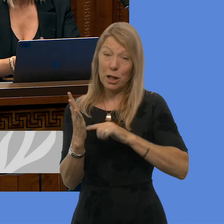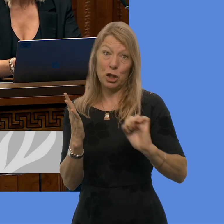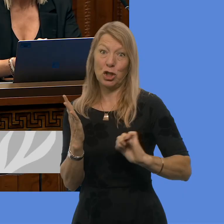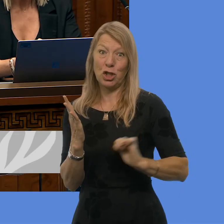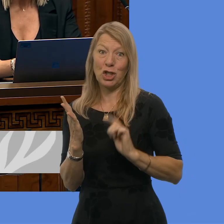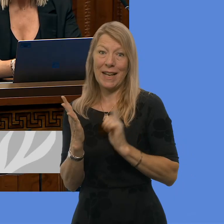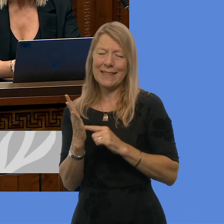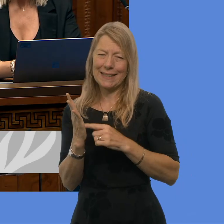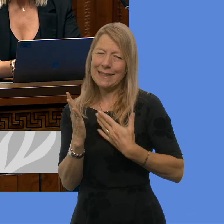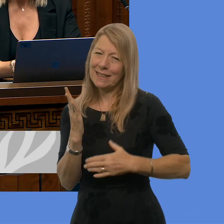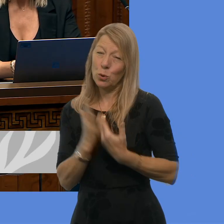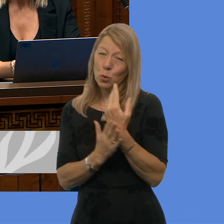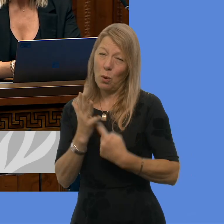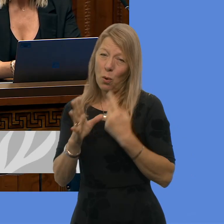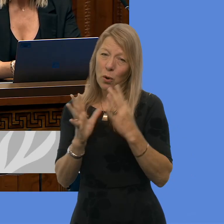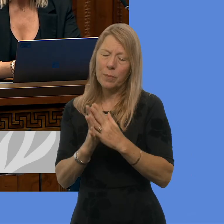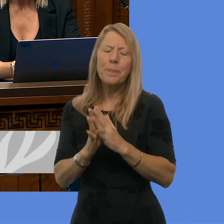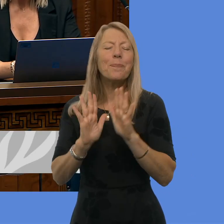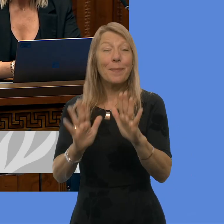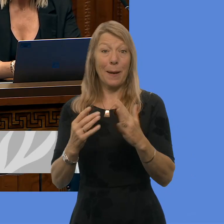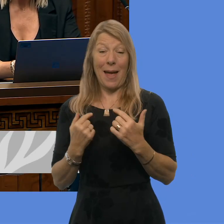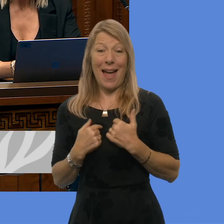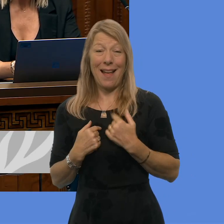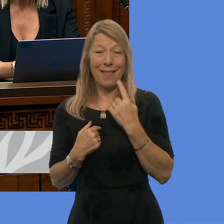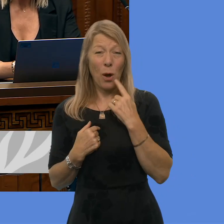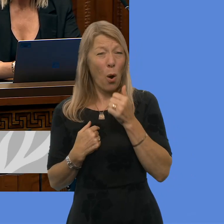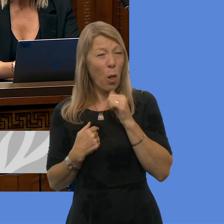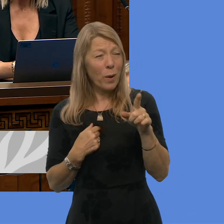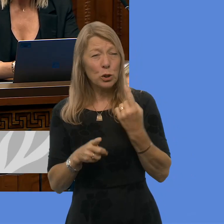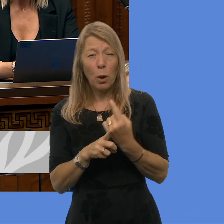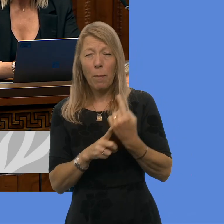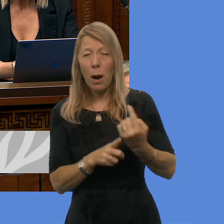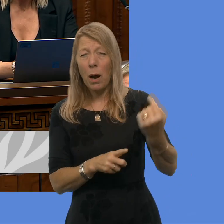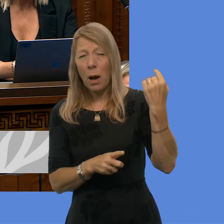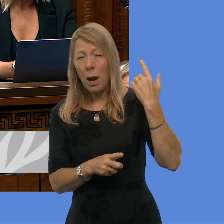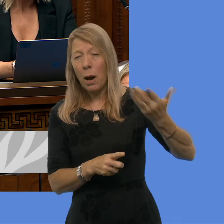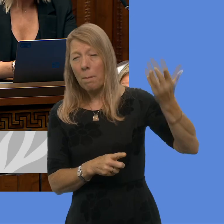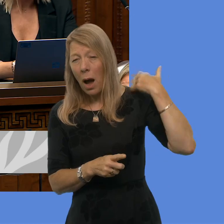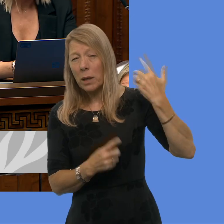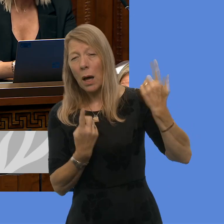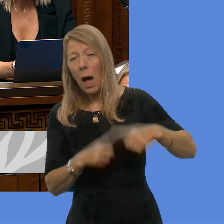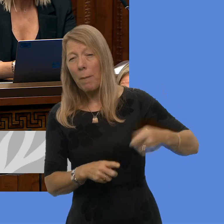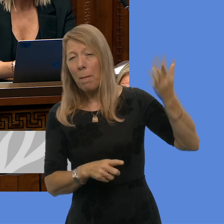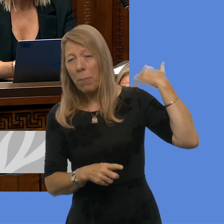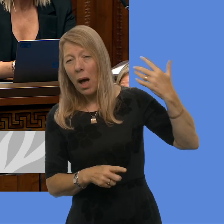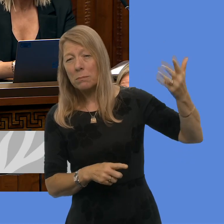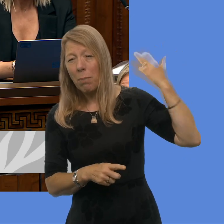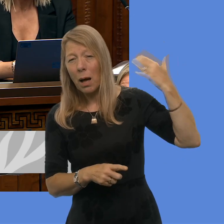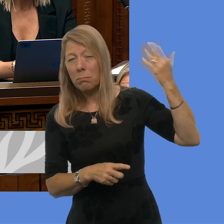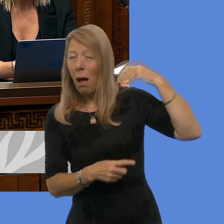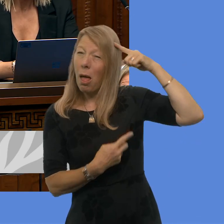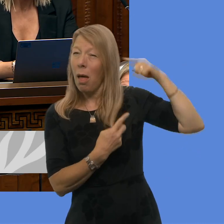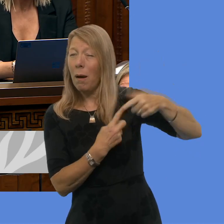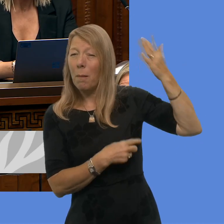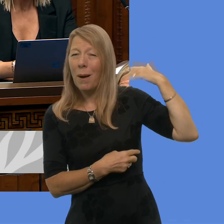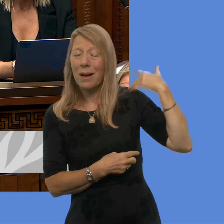that. But I think that the member, instead of constantly looking backwards and over his shoulder and trying to score points, I would much prefer you work with